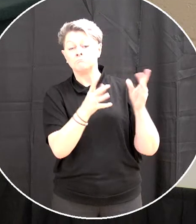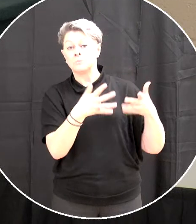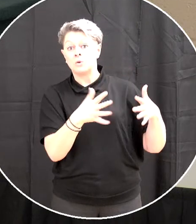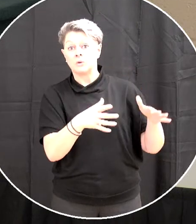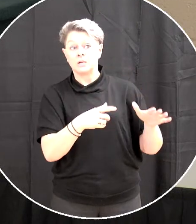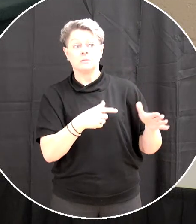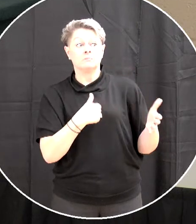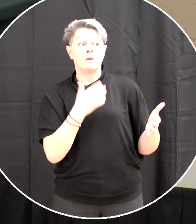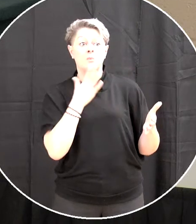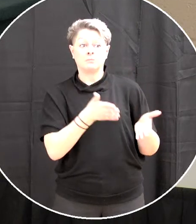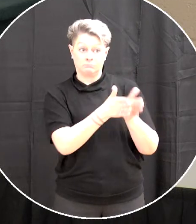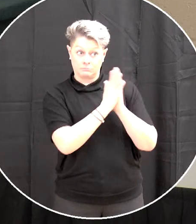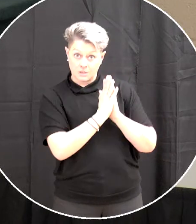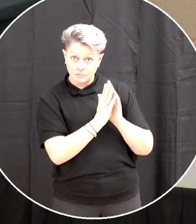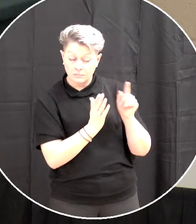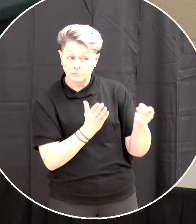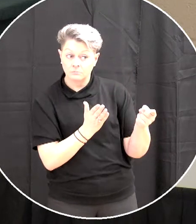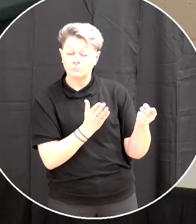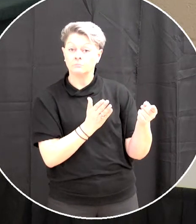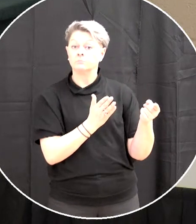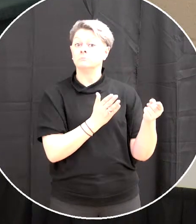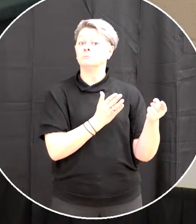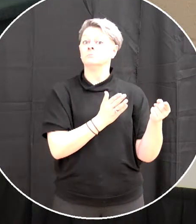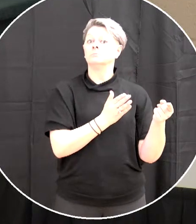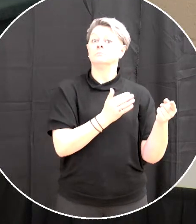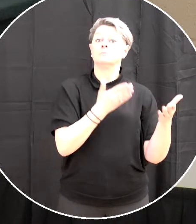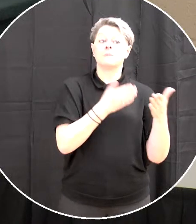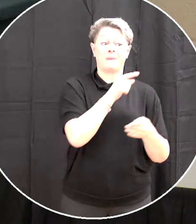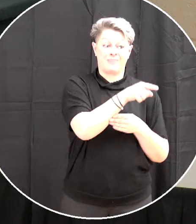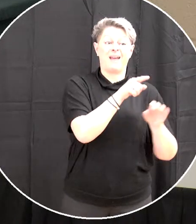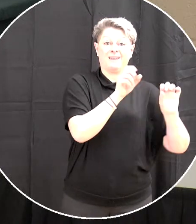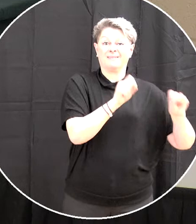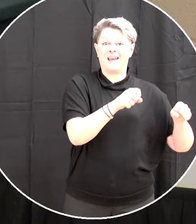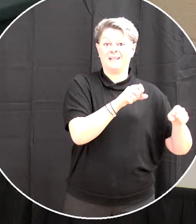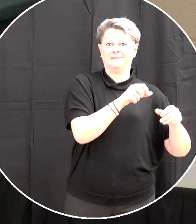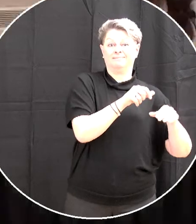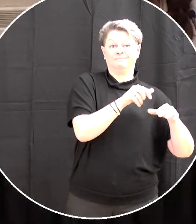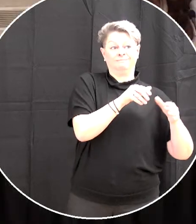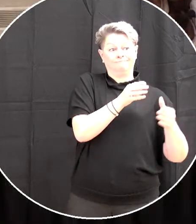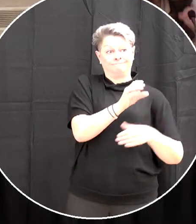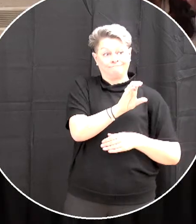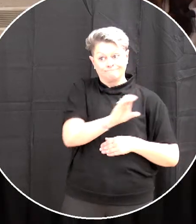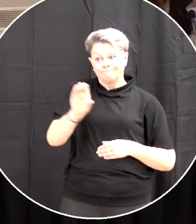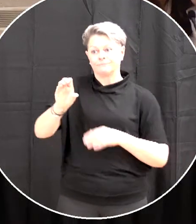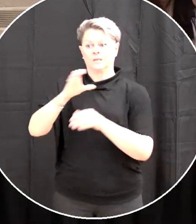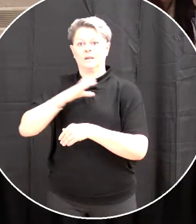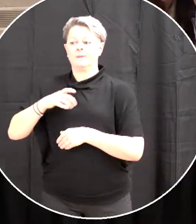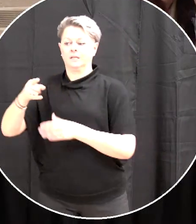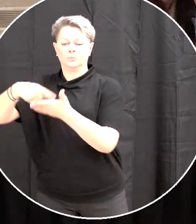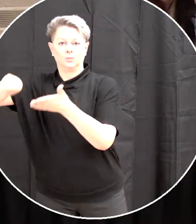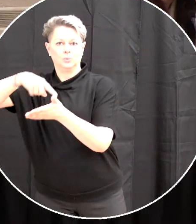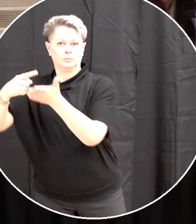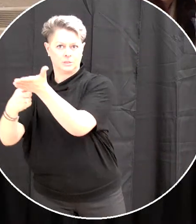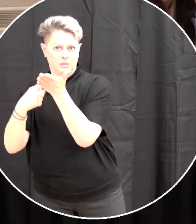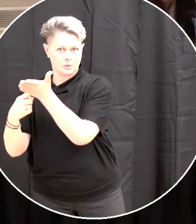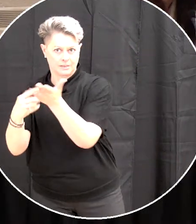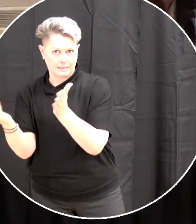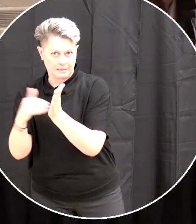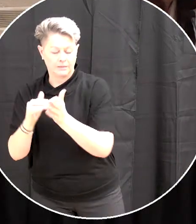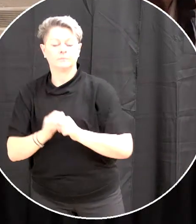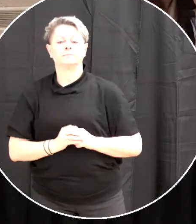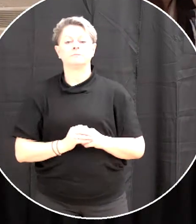chance to put the intention that it would be sent back to committee. Trustee Burden. Thank you, Mr. Chair.